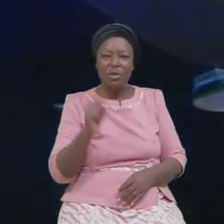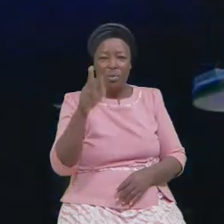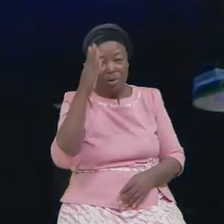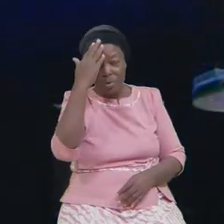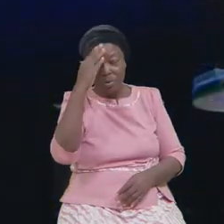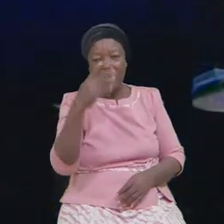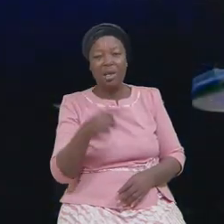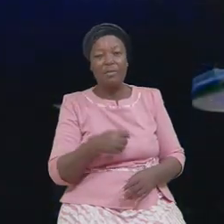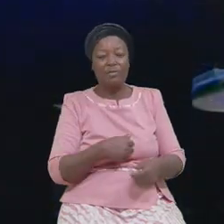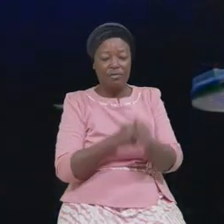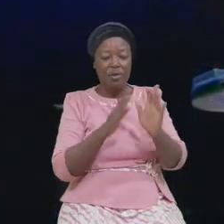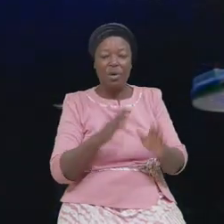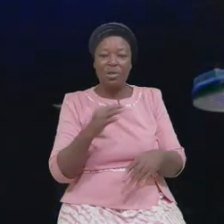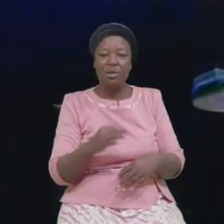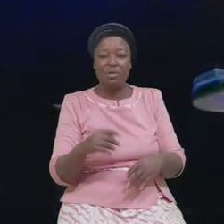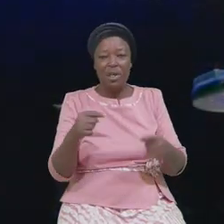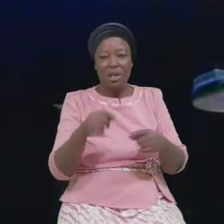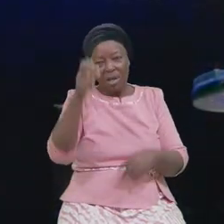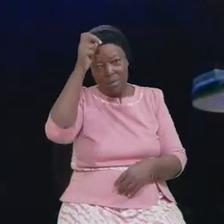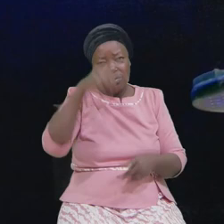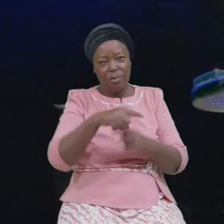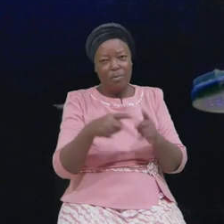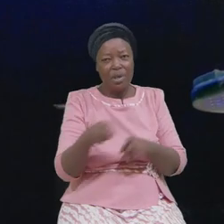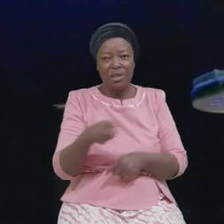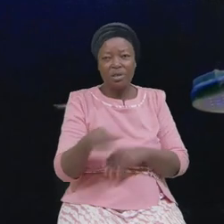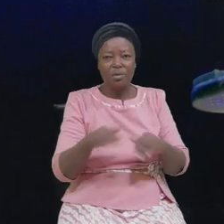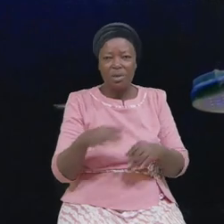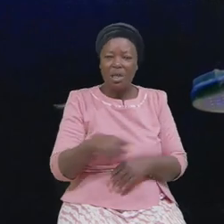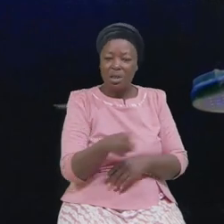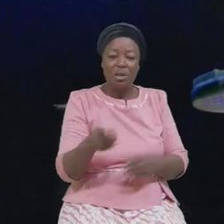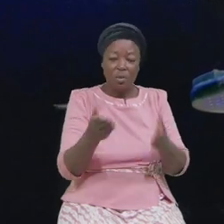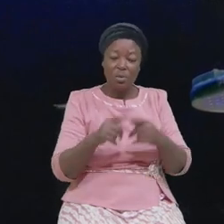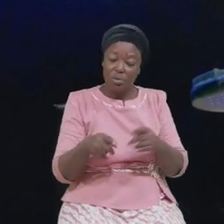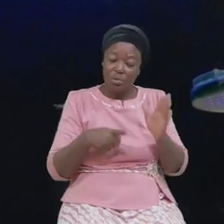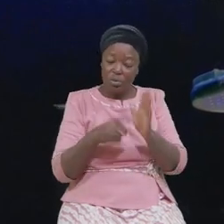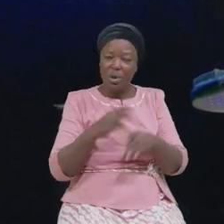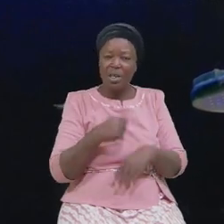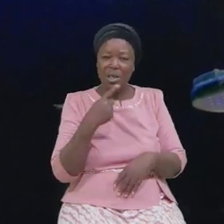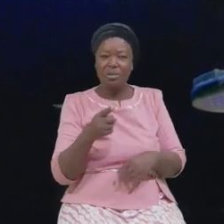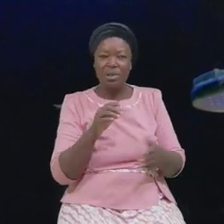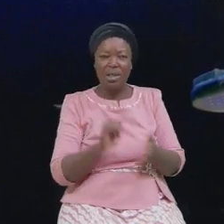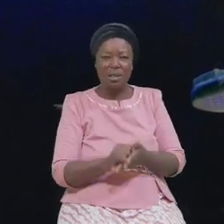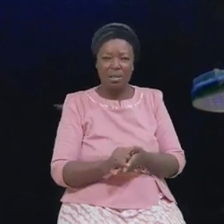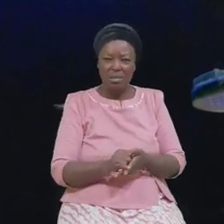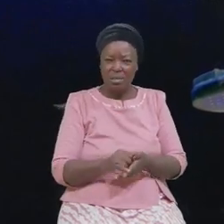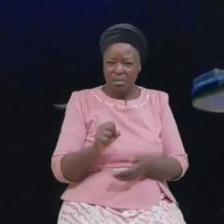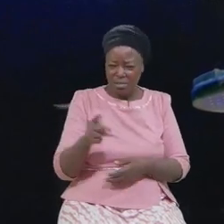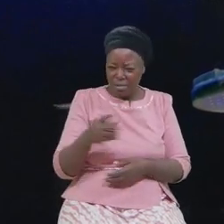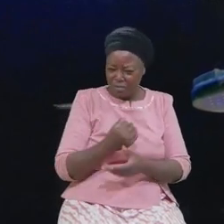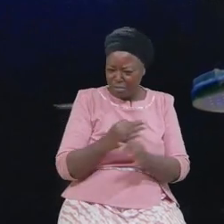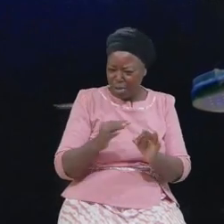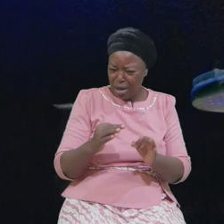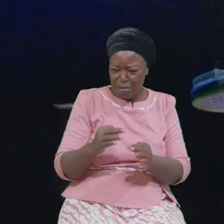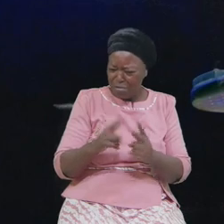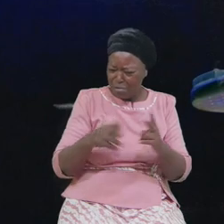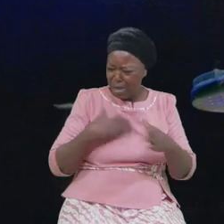do? They want to show and they want to tell you, you're so free, you're so happy, you're